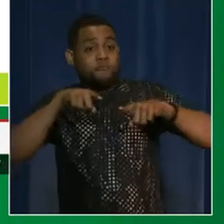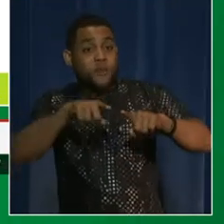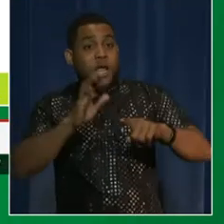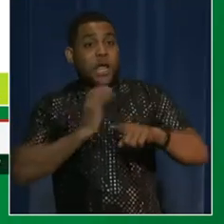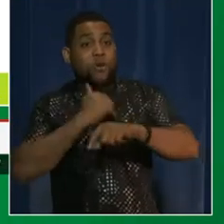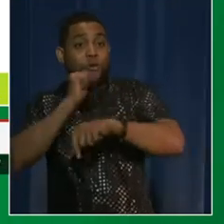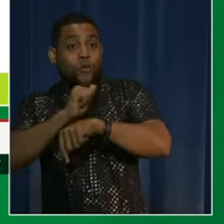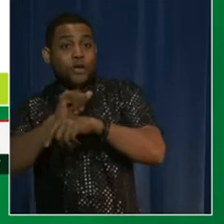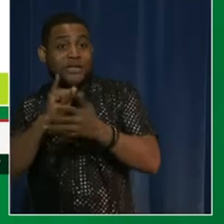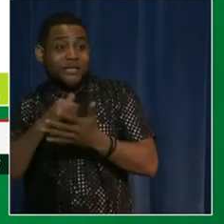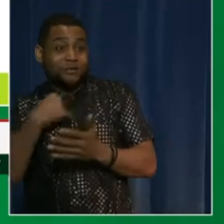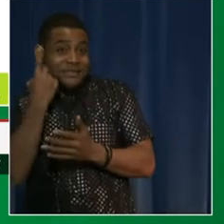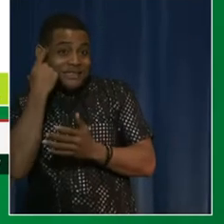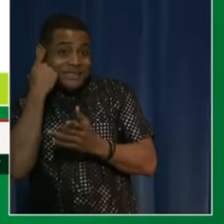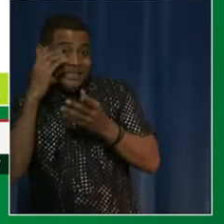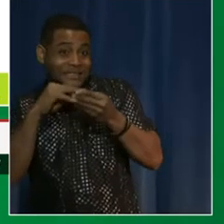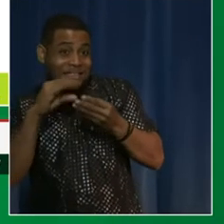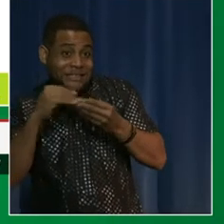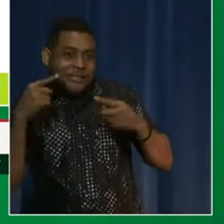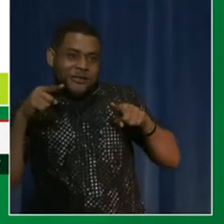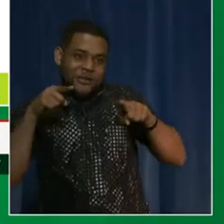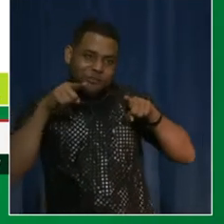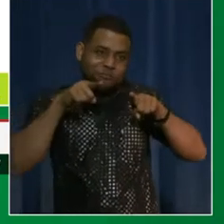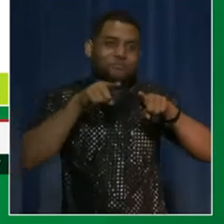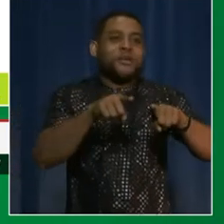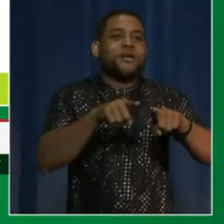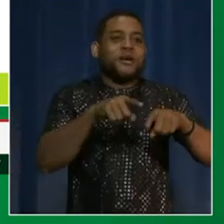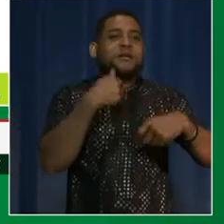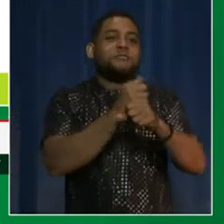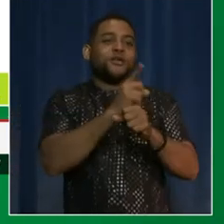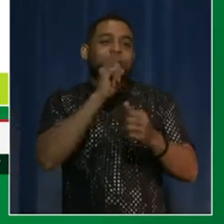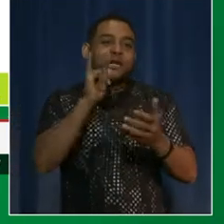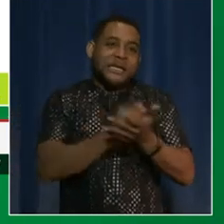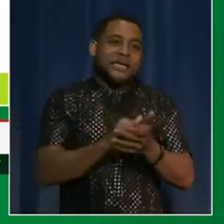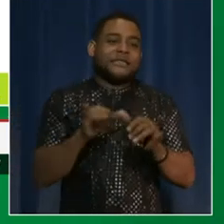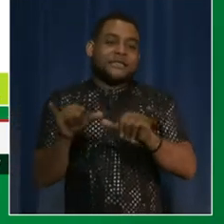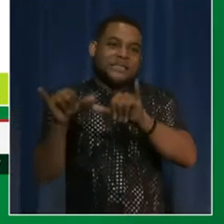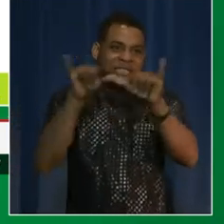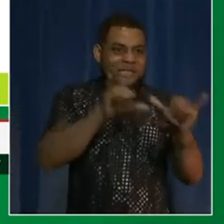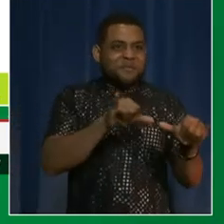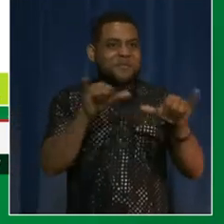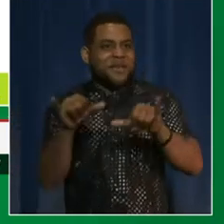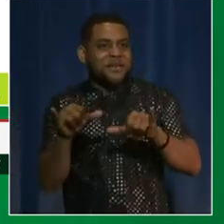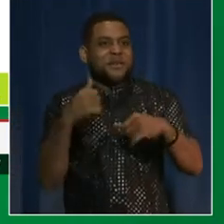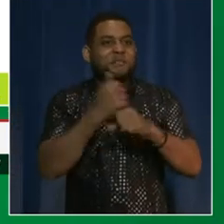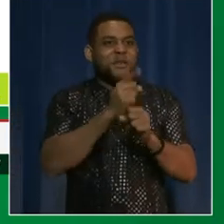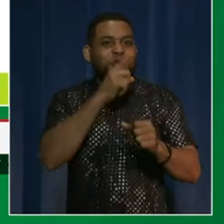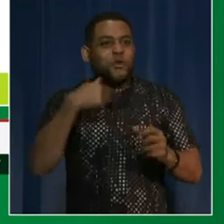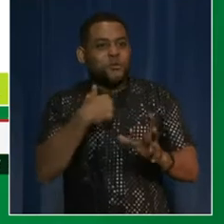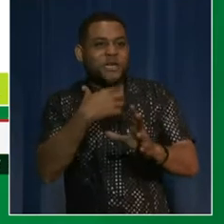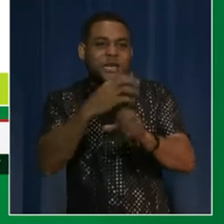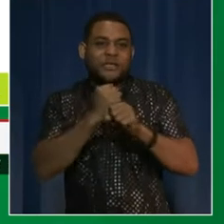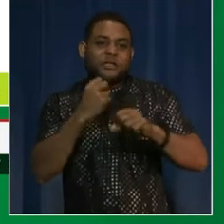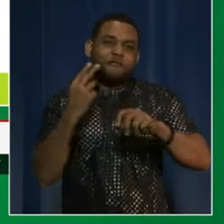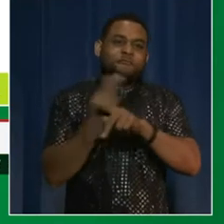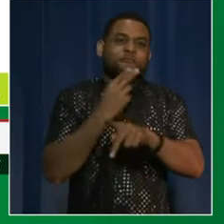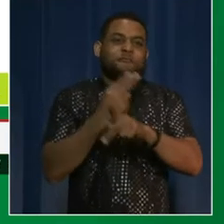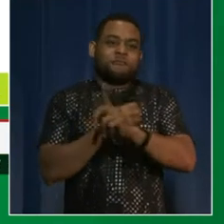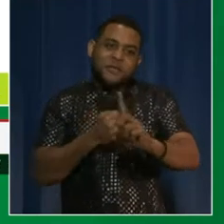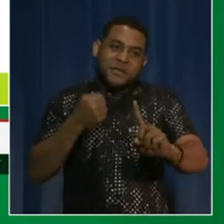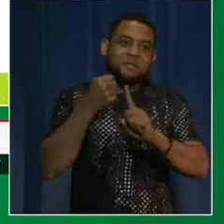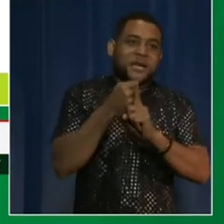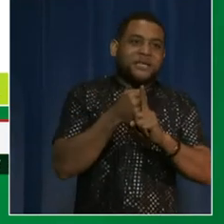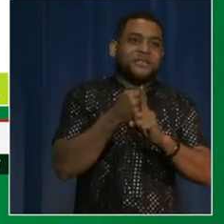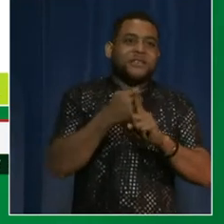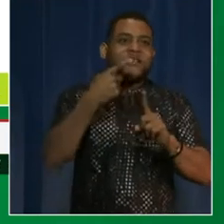heard from already and the colleagues ahead to make sure that we get the maximum impact out of our programs and